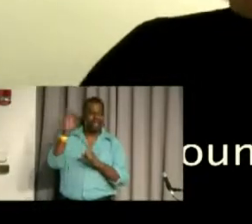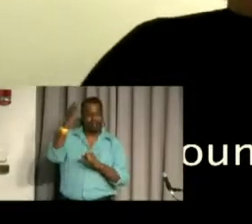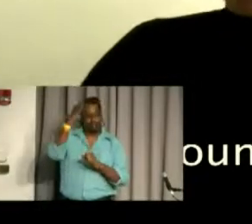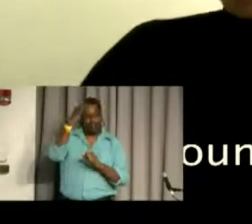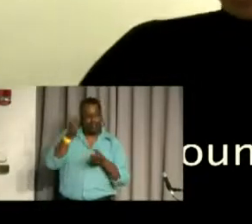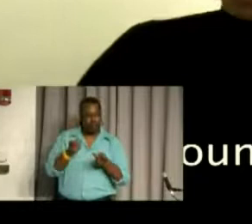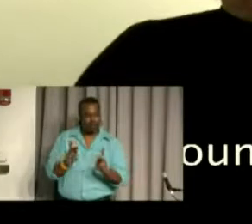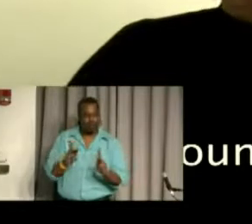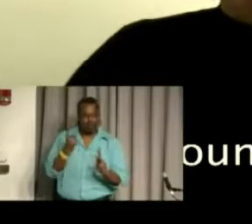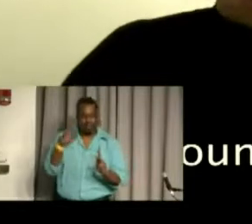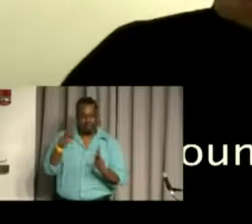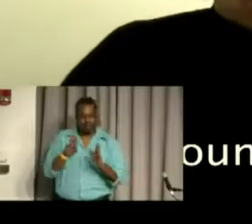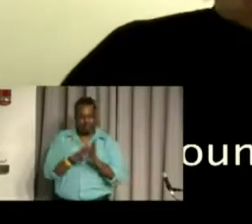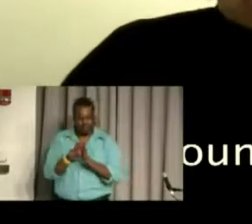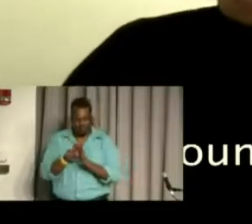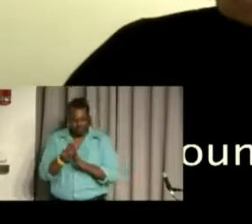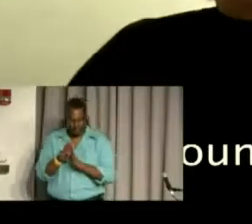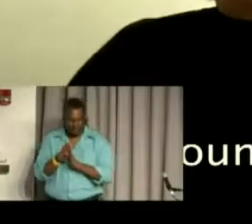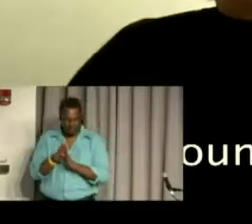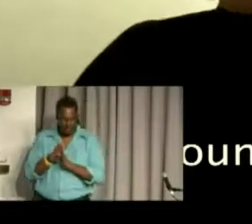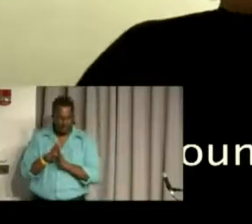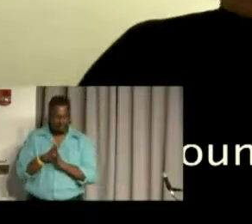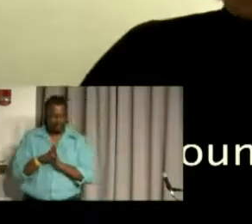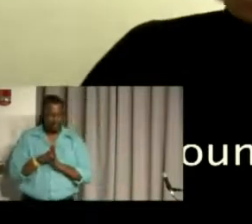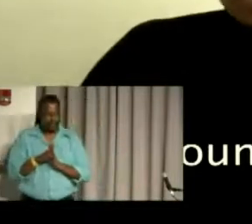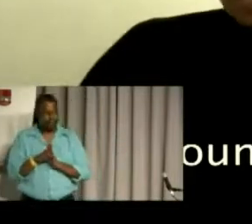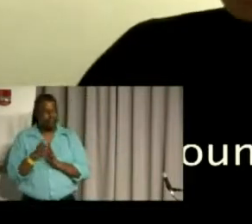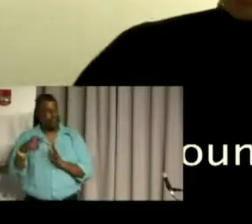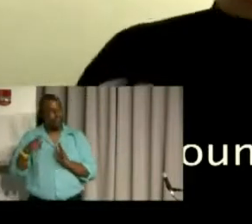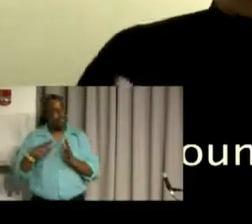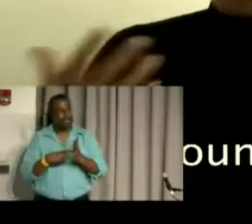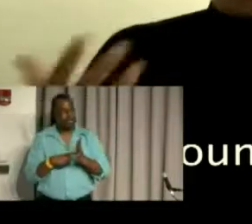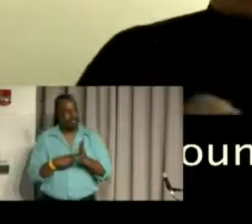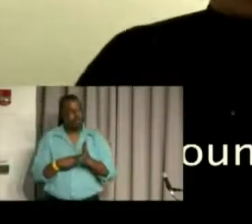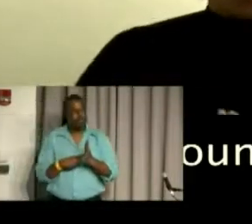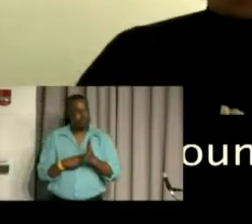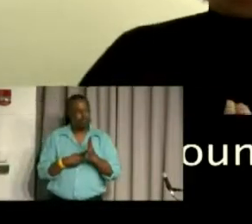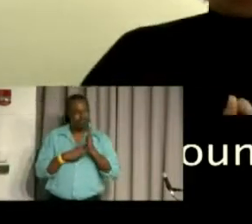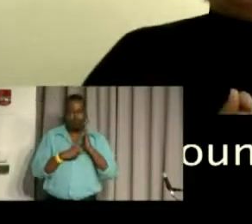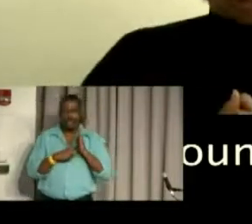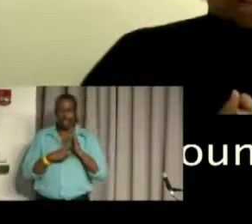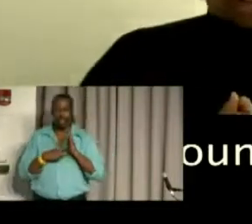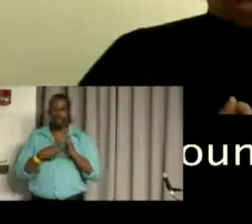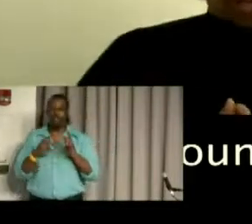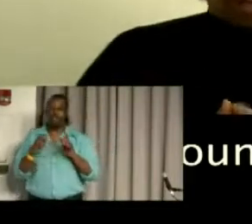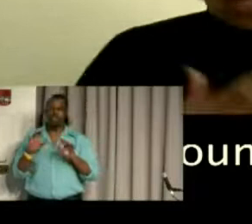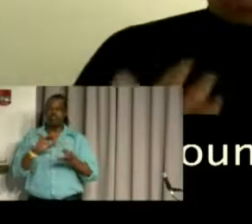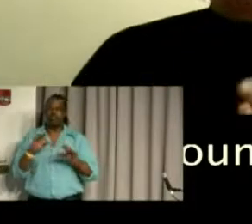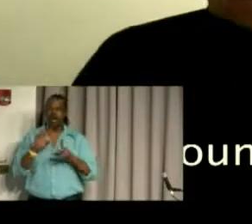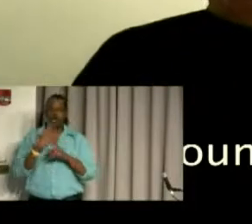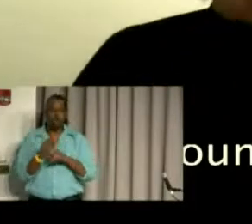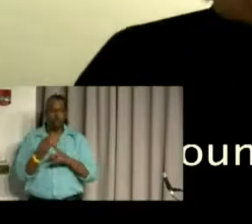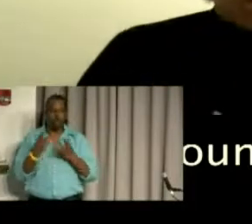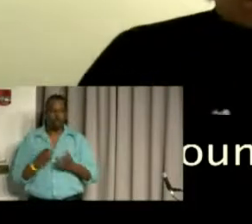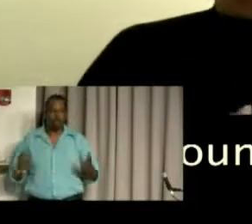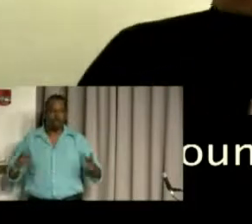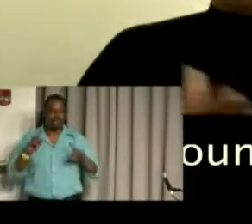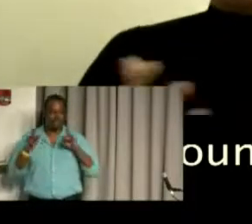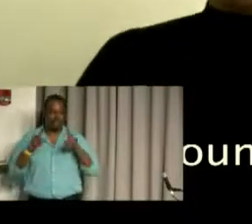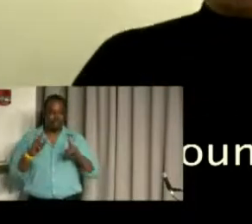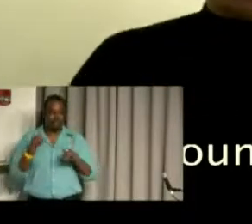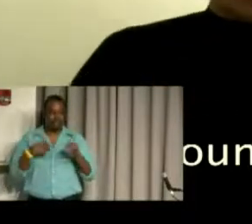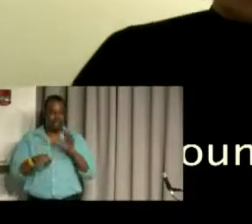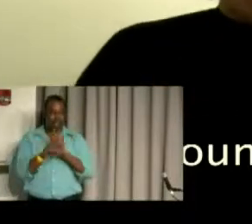permits for their development, they are required to conduct what's called a cultural resource survey to identify any cultural